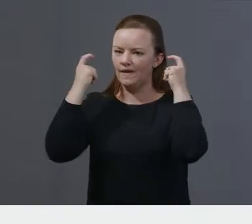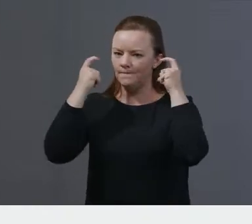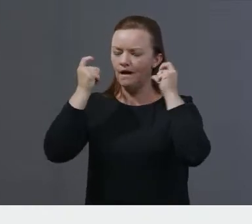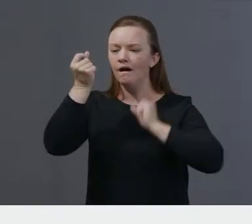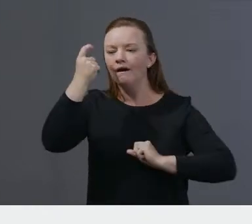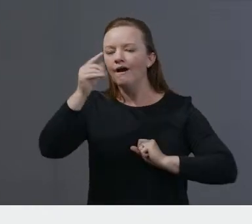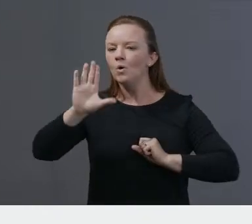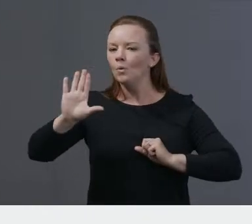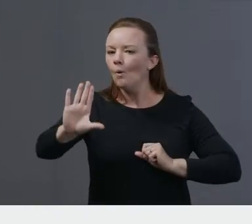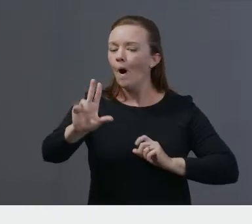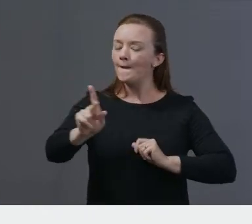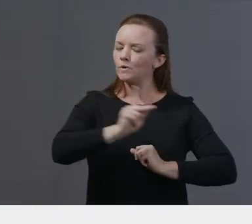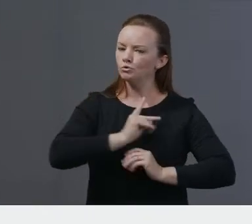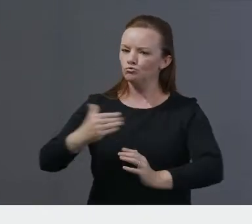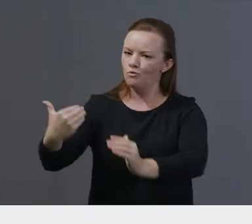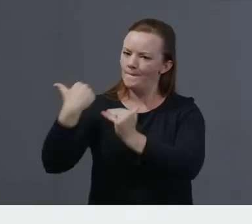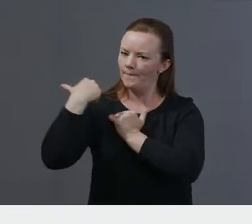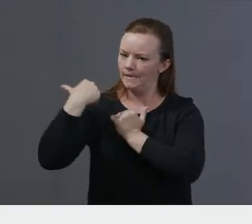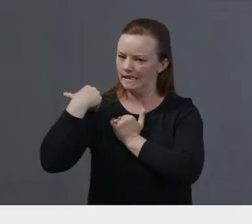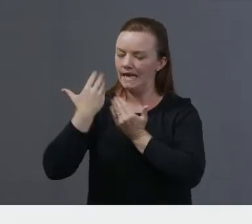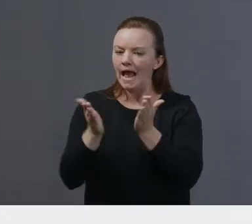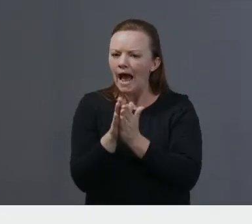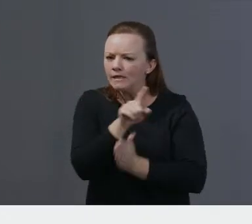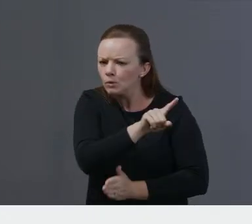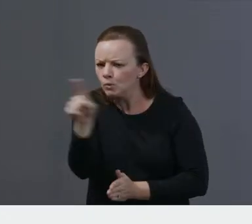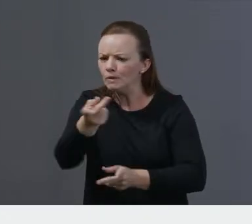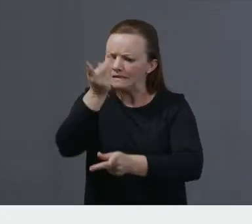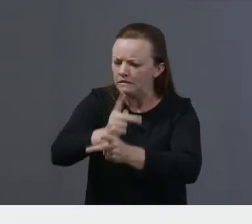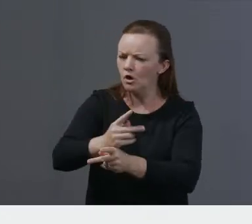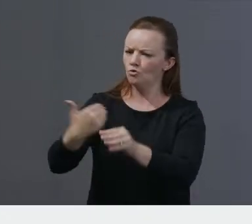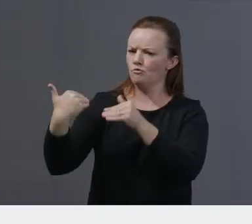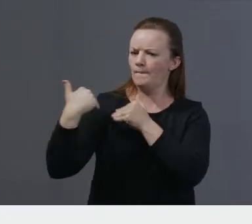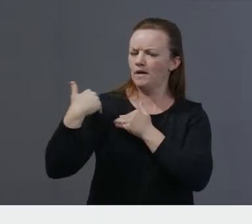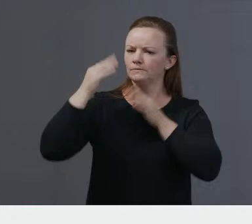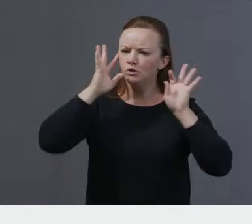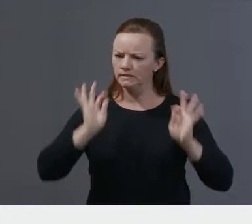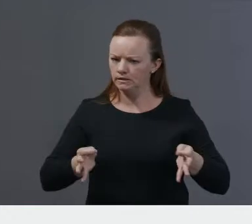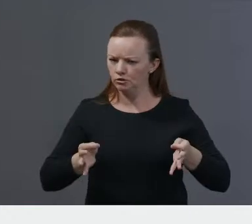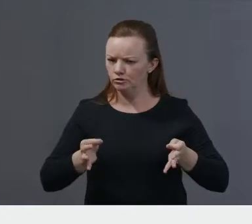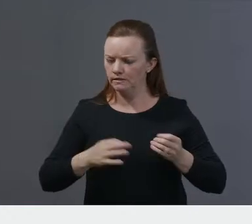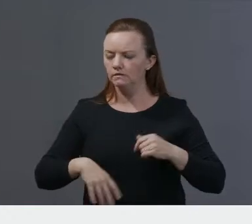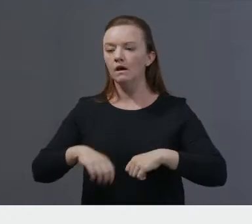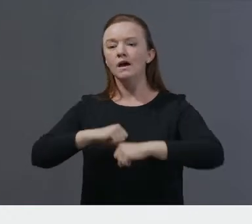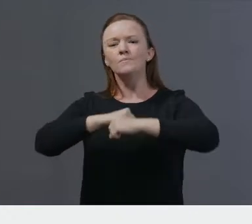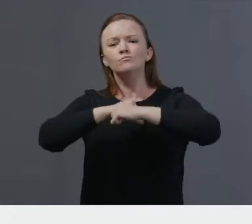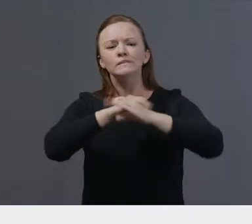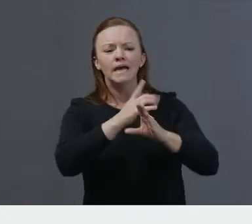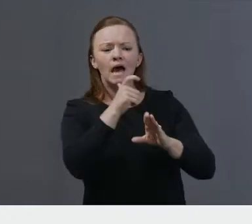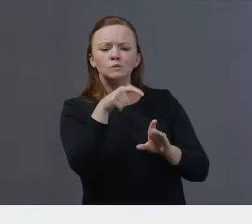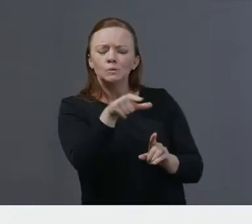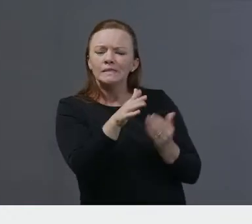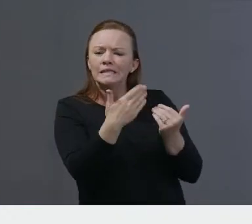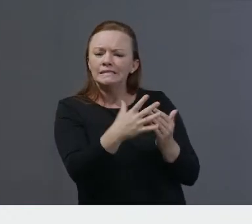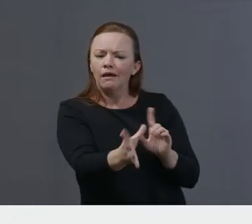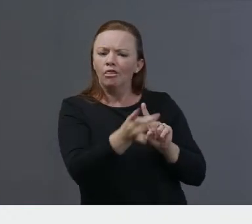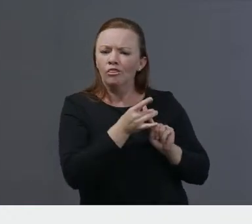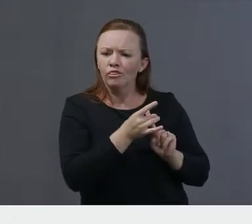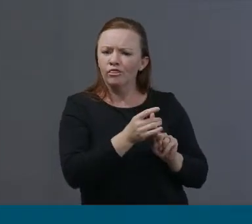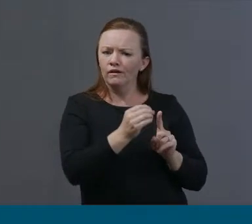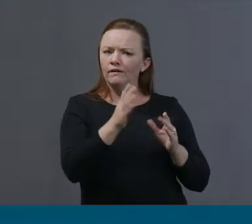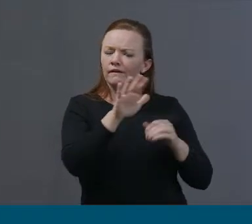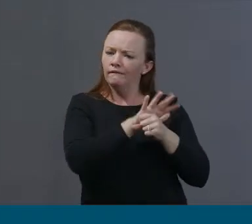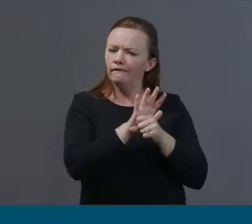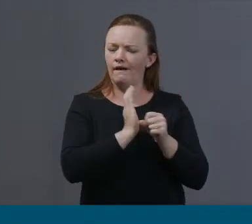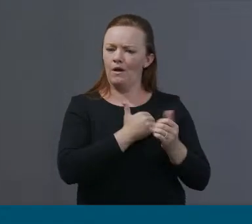make responsible decisions to protect the most vulnerable in our communities.